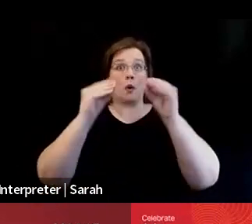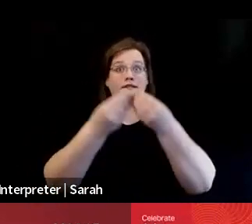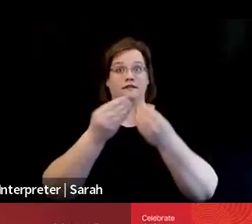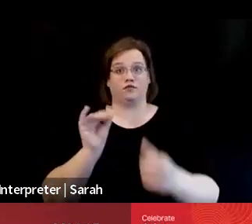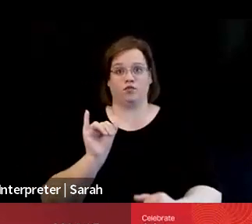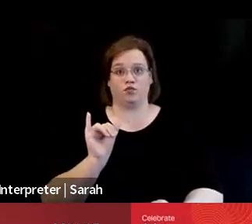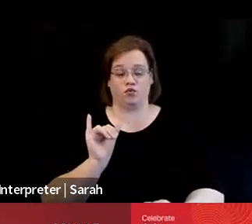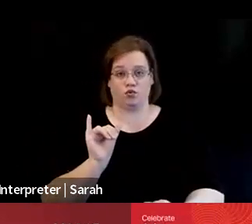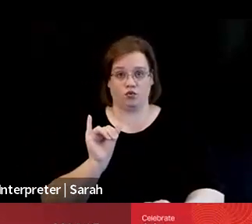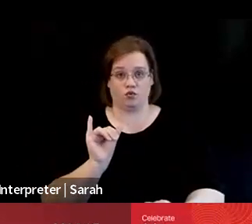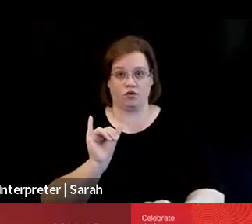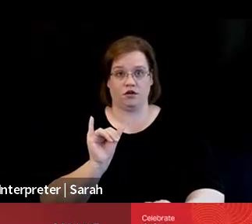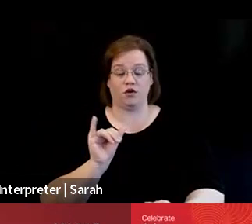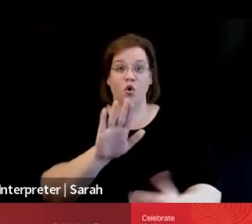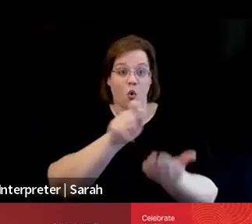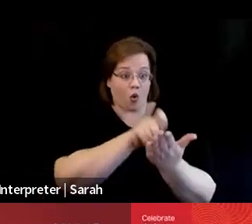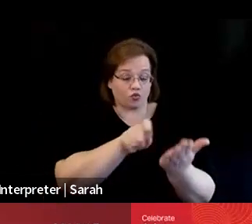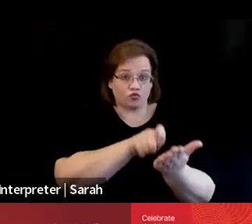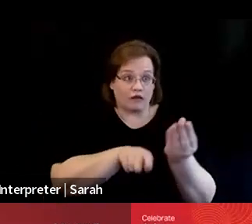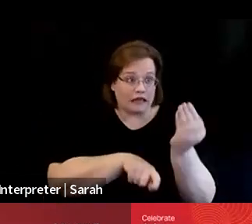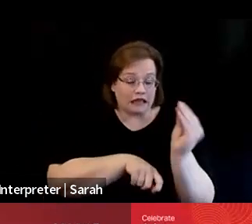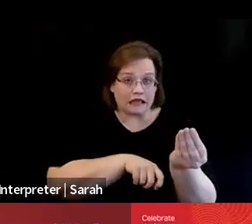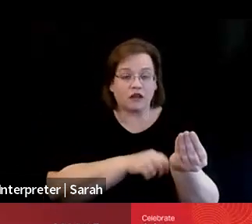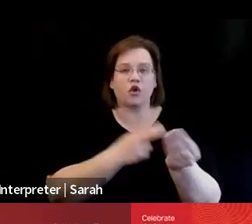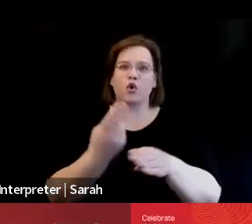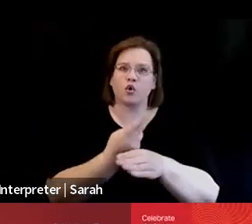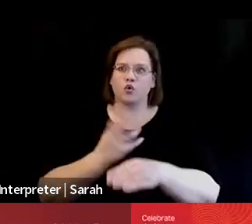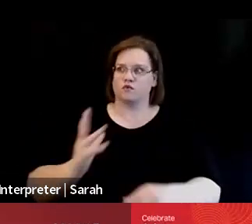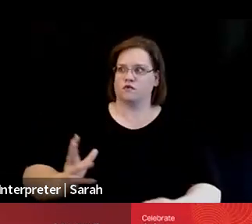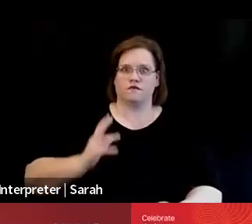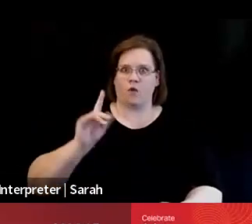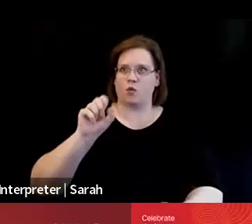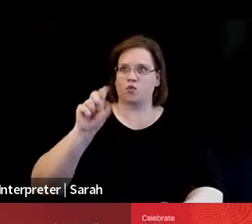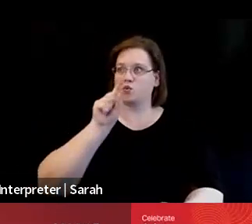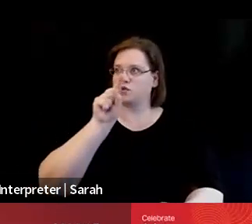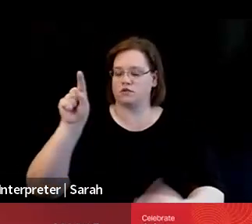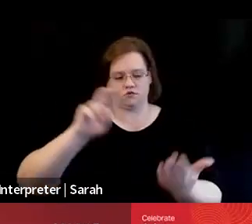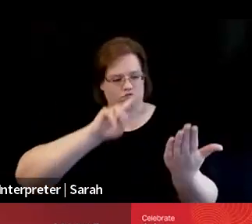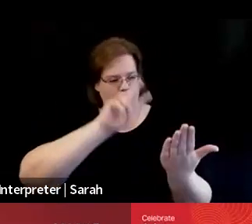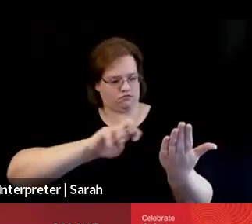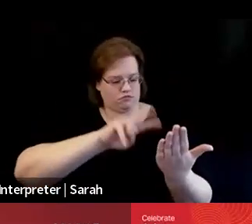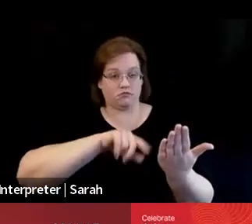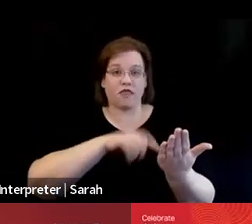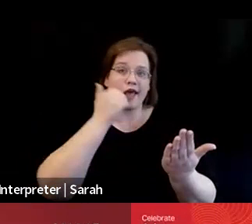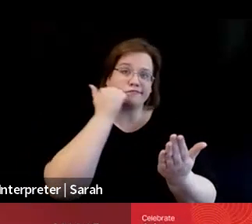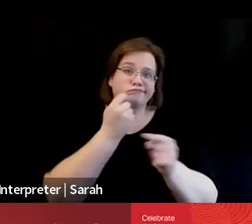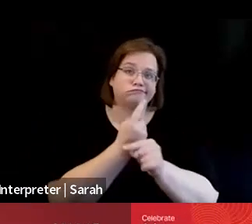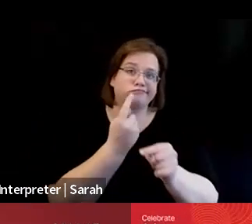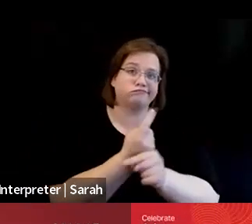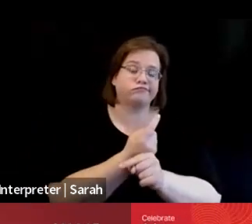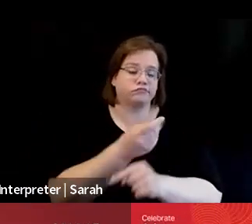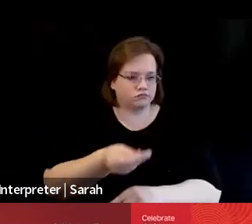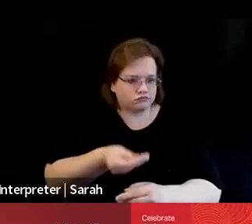right? So take your written materials and use formal tools that are out there to assess the plain language qualities. Put them in front of